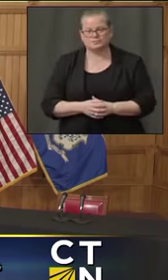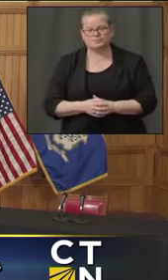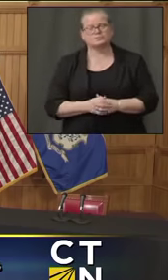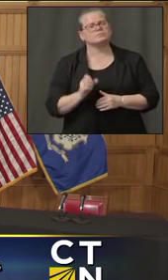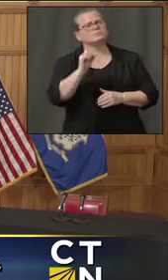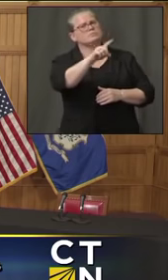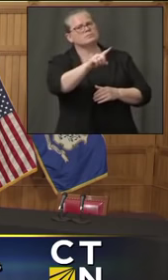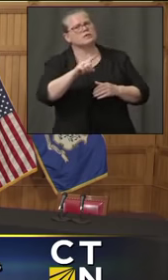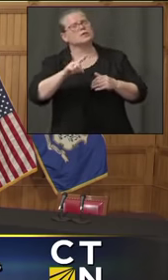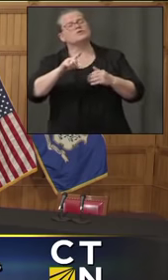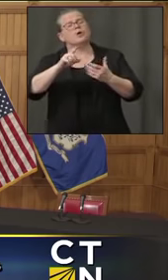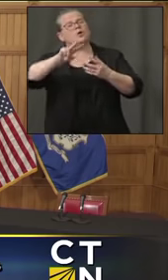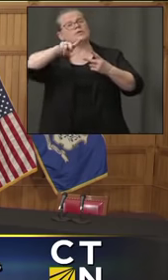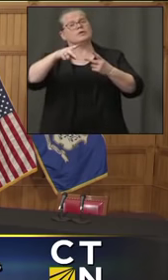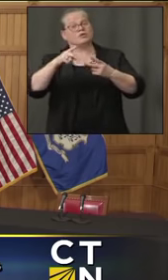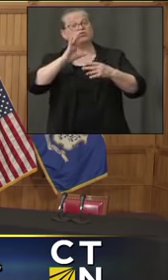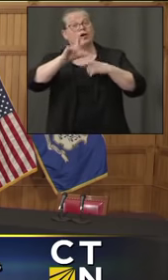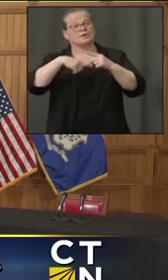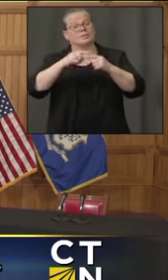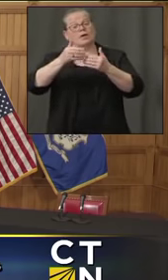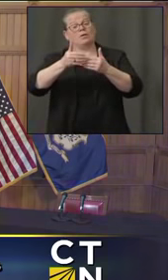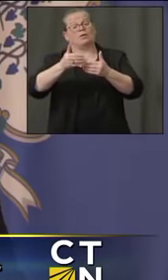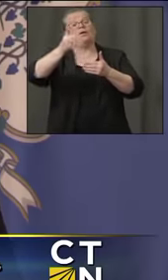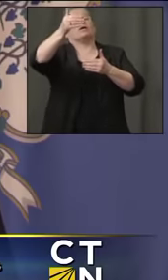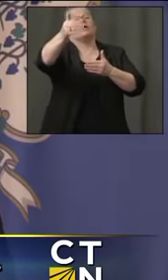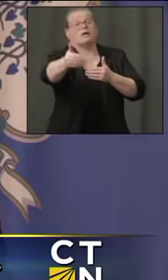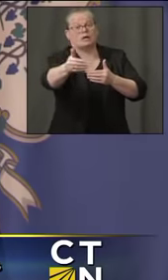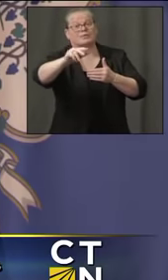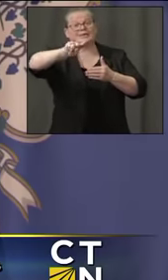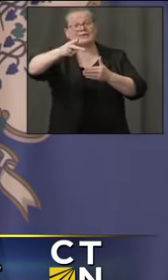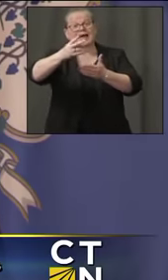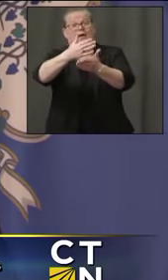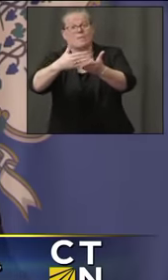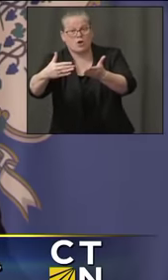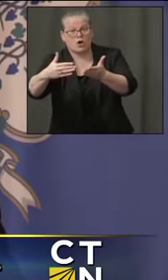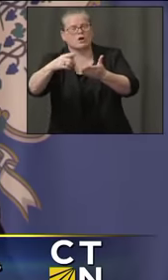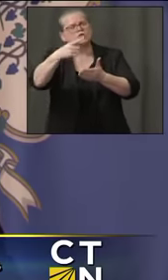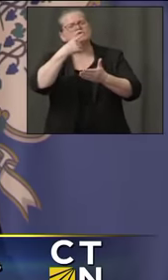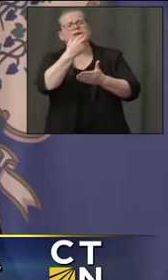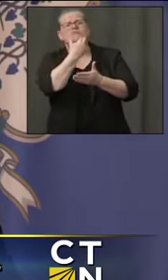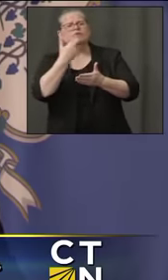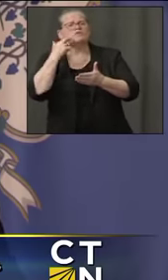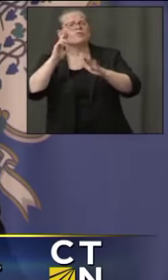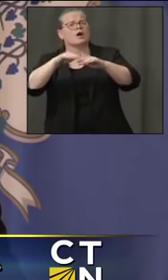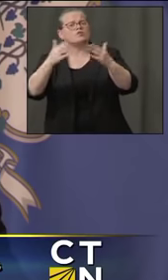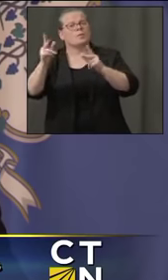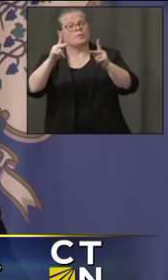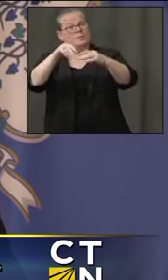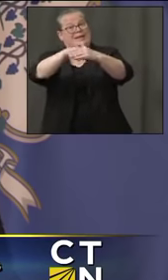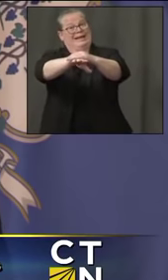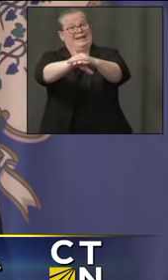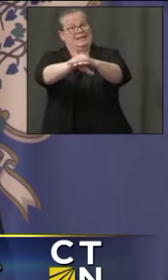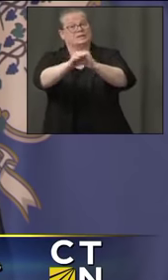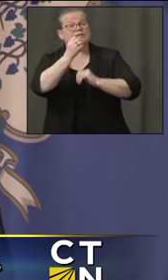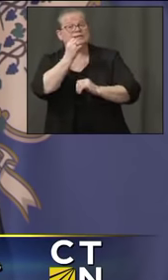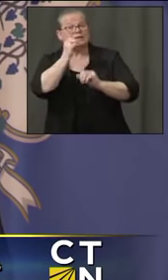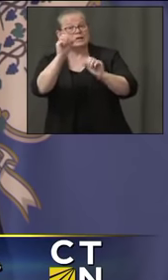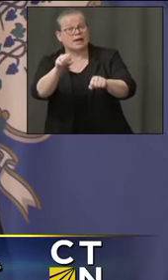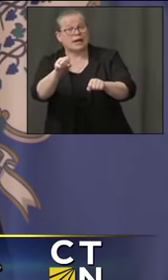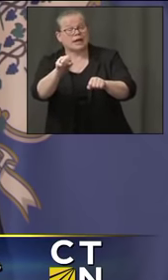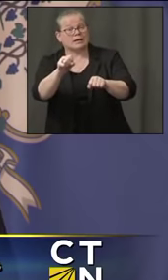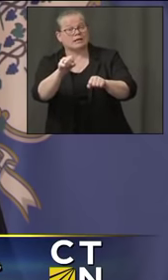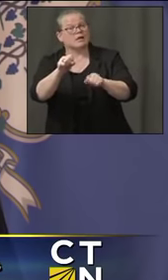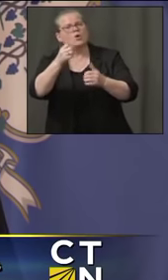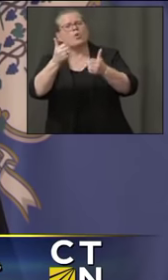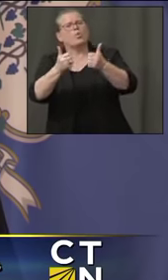part of the second phase? I said that indoor dining might be considered as part of the second phase. What I want to do, Christine,